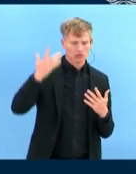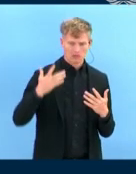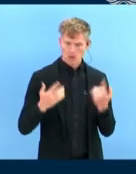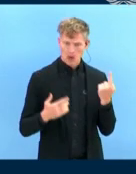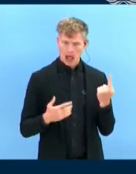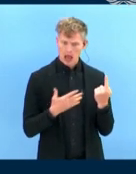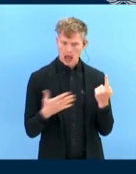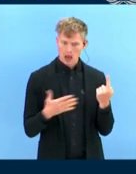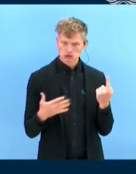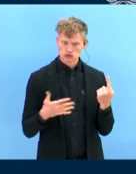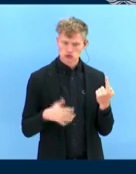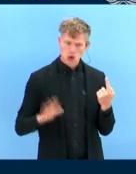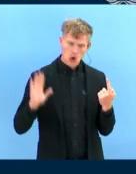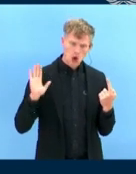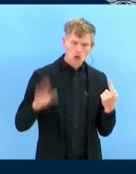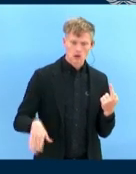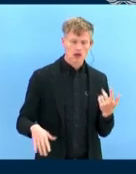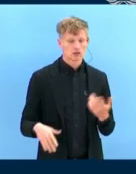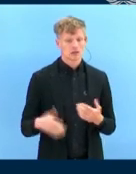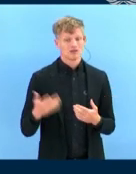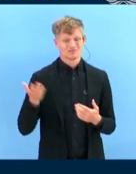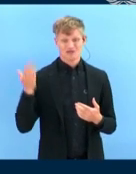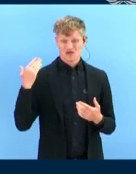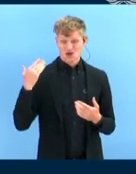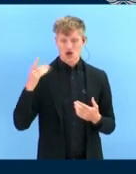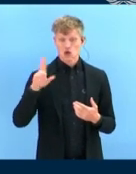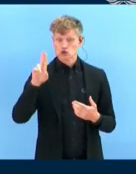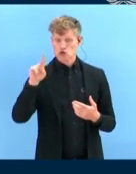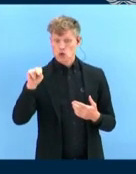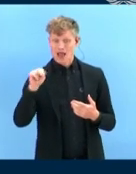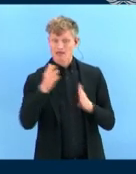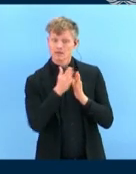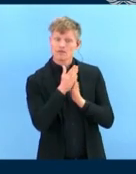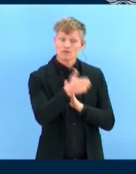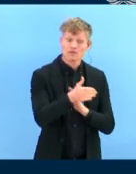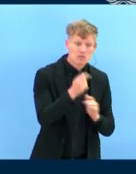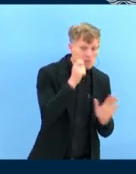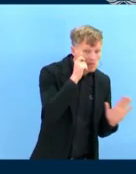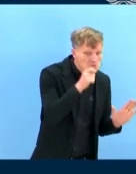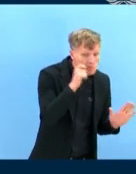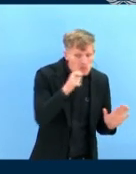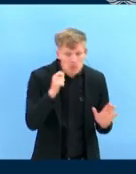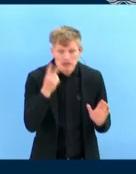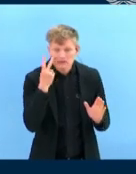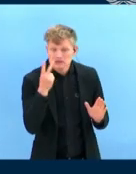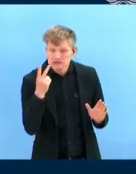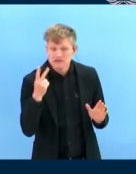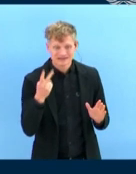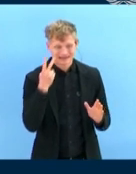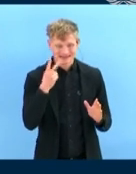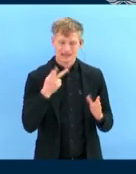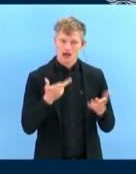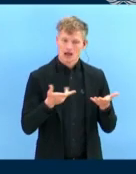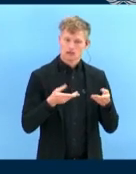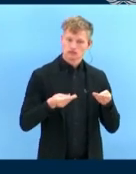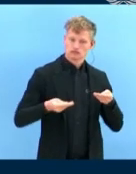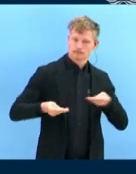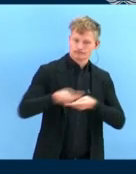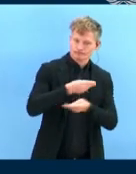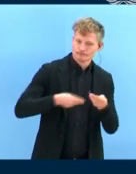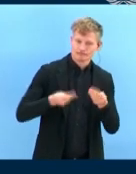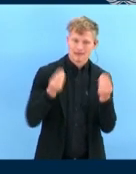UN fact-finding mission on Iran concluded that structural, legal, and socio-economic factors that